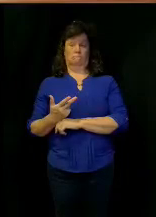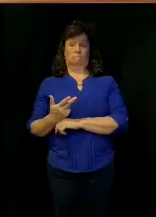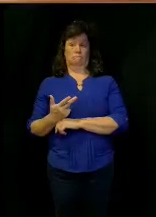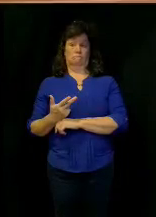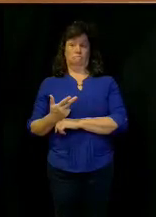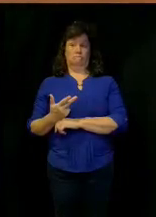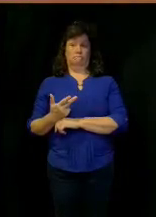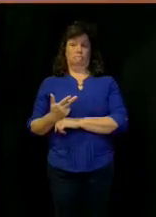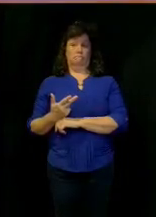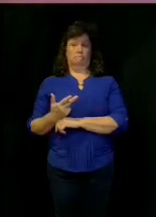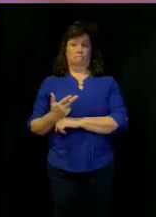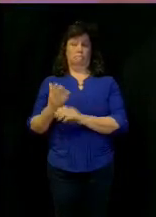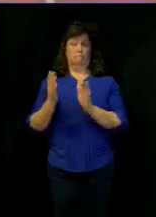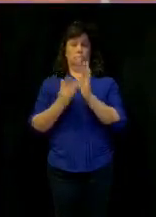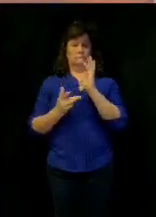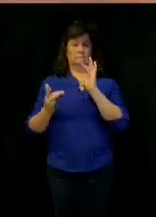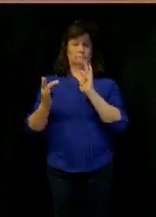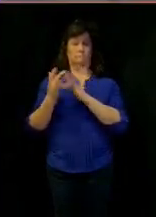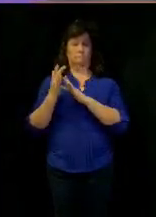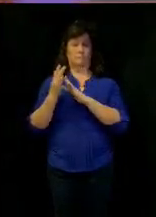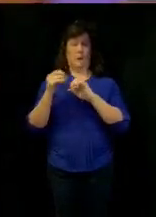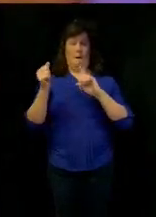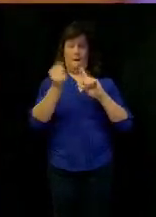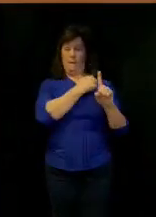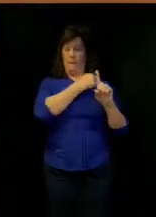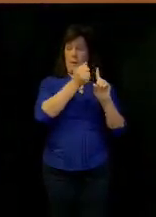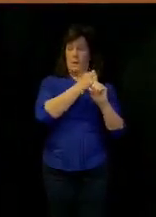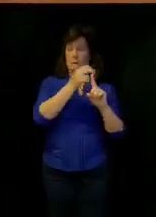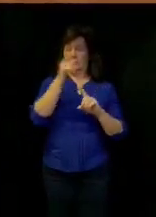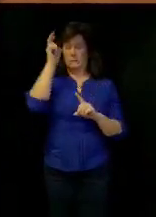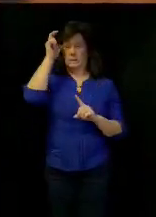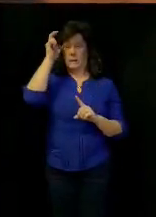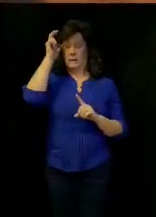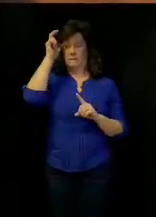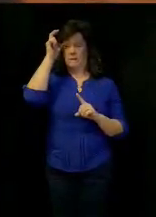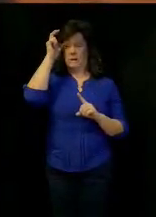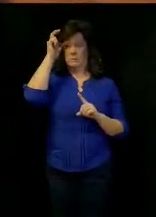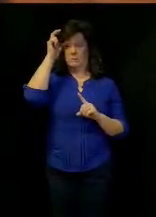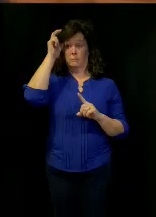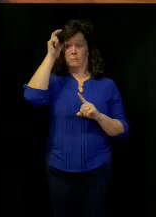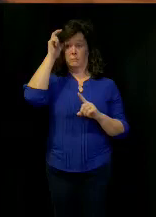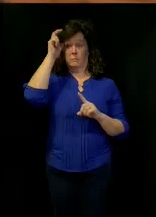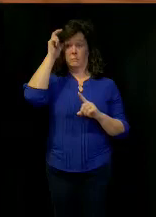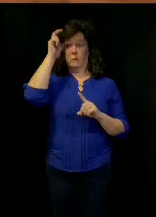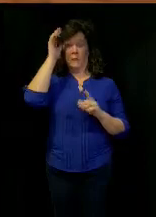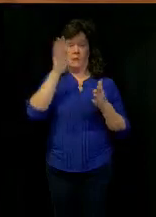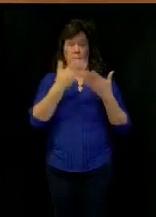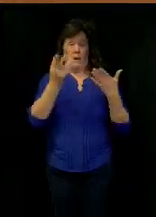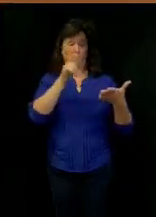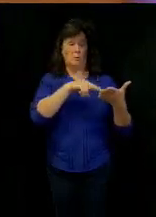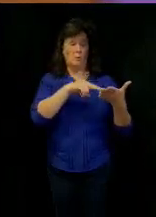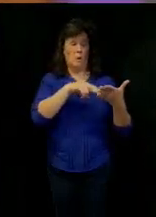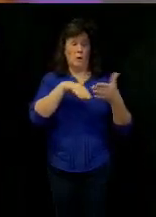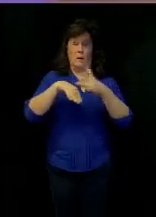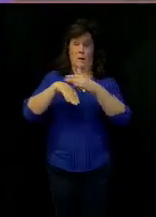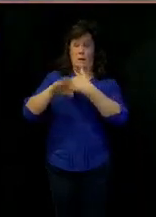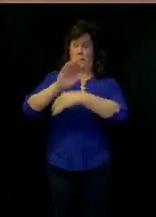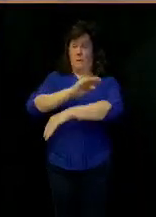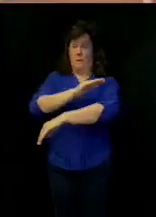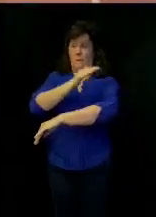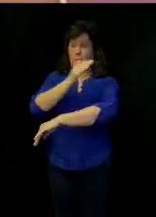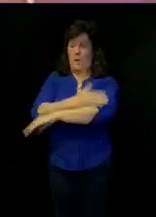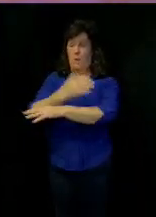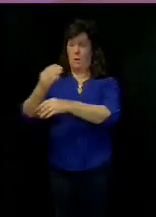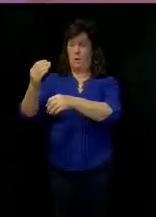Now, Jesus, he whipped the devil in the wilderness. He comes out, the Bible says, in power, and he goes into the synagogue. Remember the